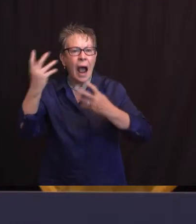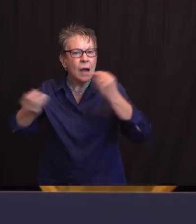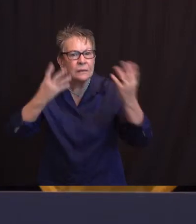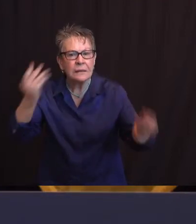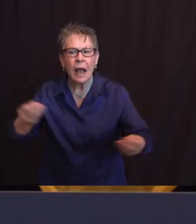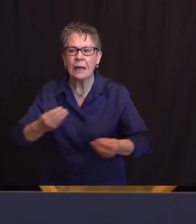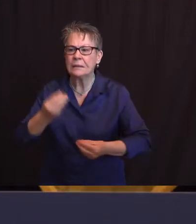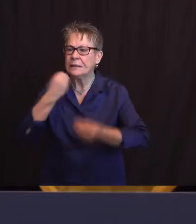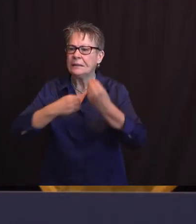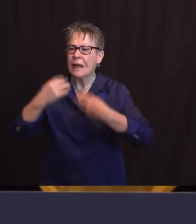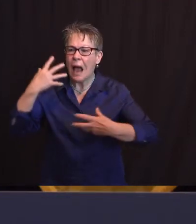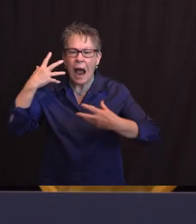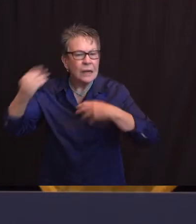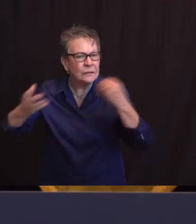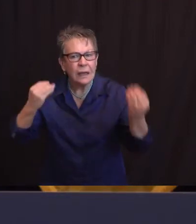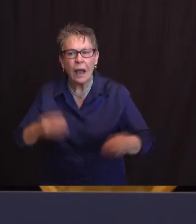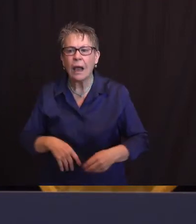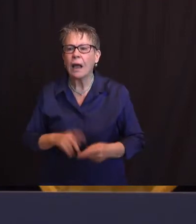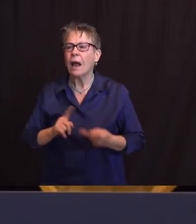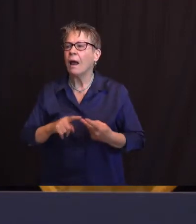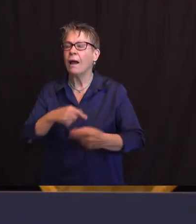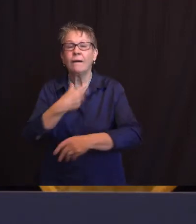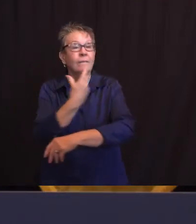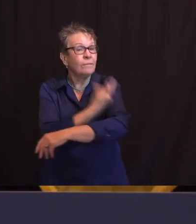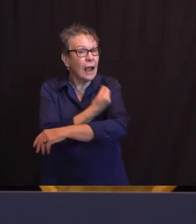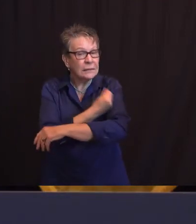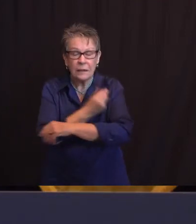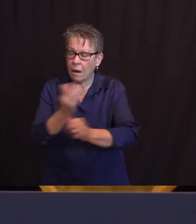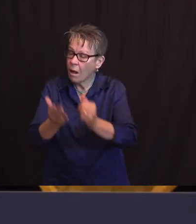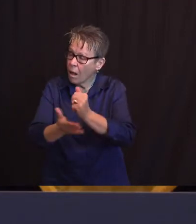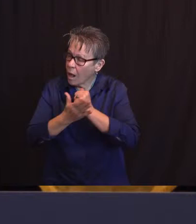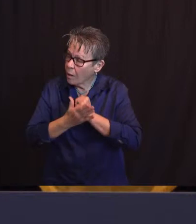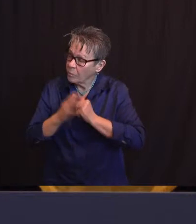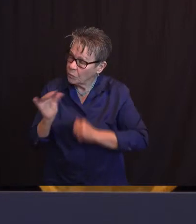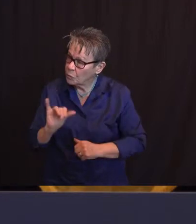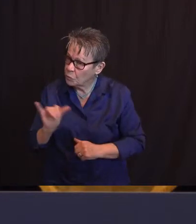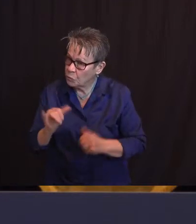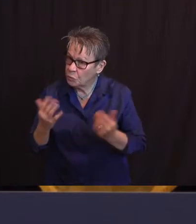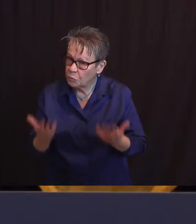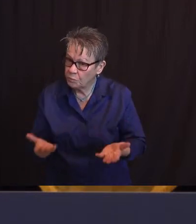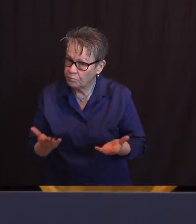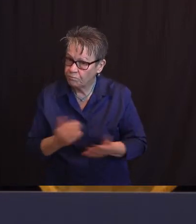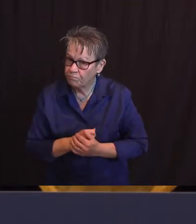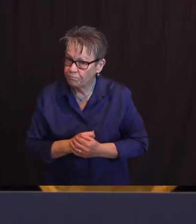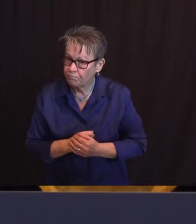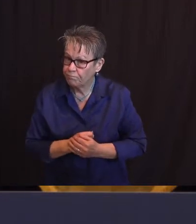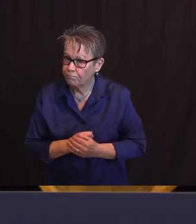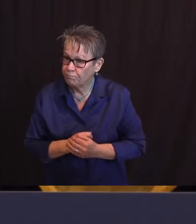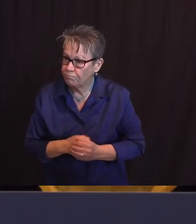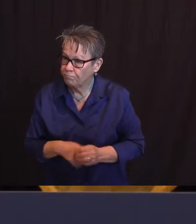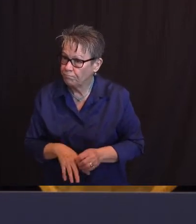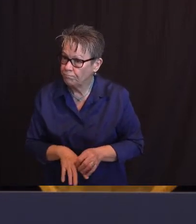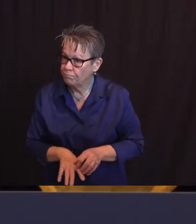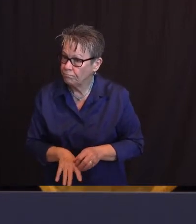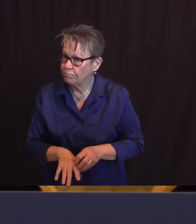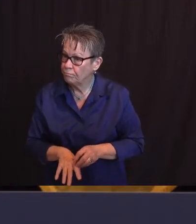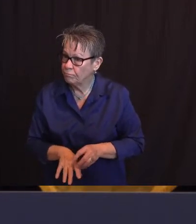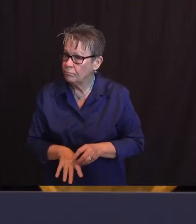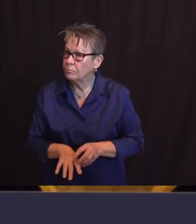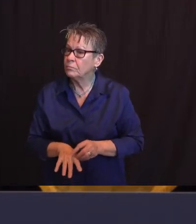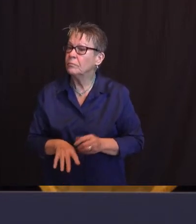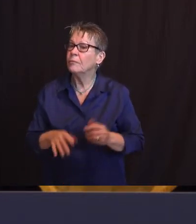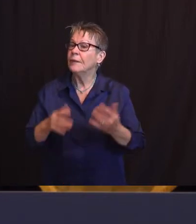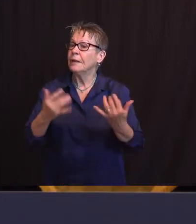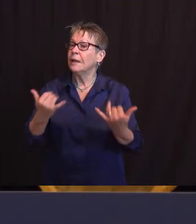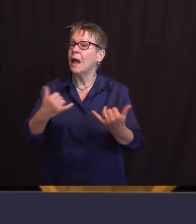is undeniable in our state. Notwithstanding what some of your organs wrote even a couple of weeks ago, we're consistently in the top